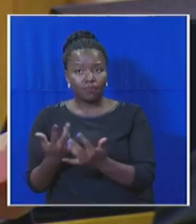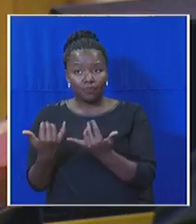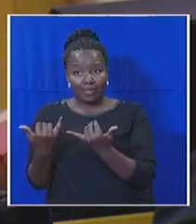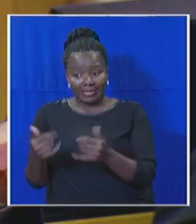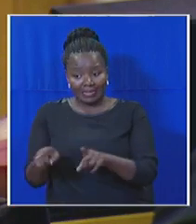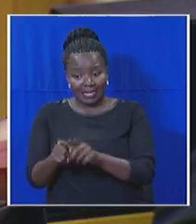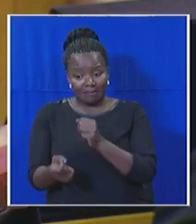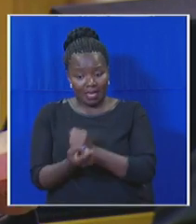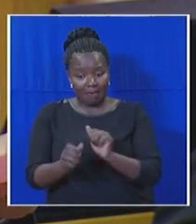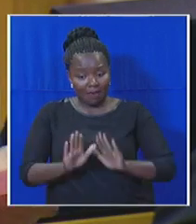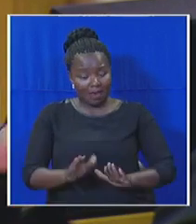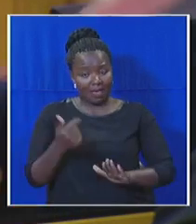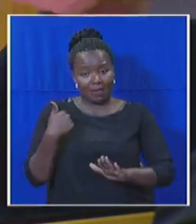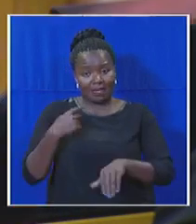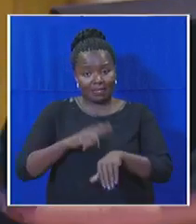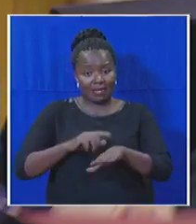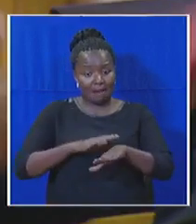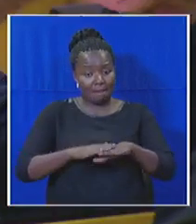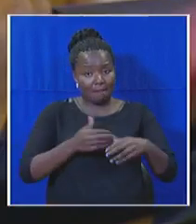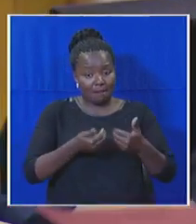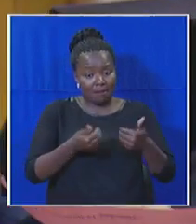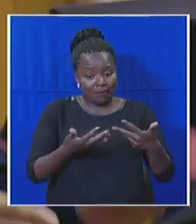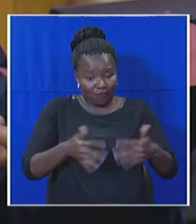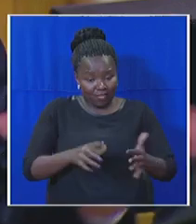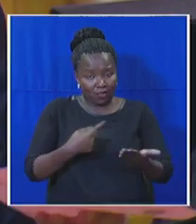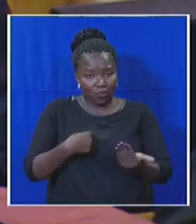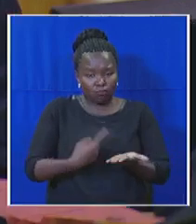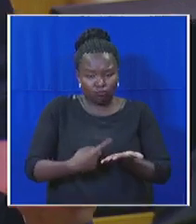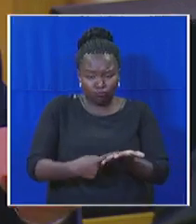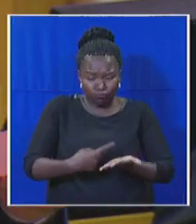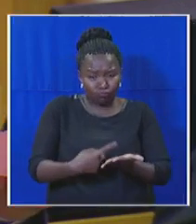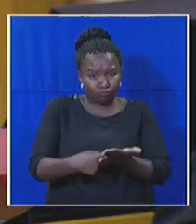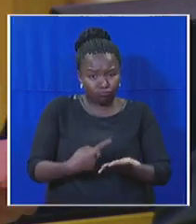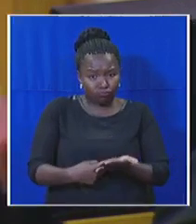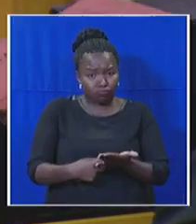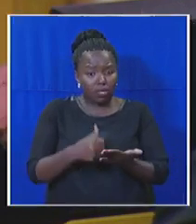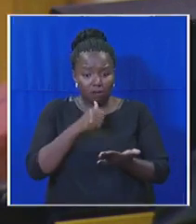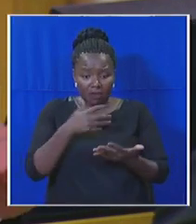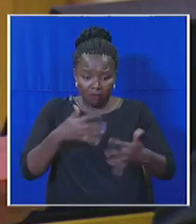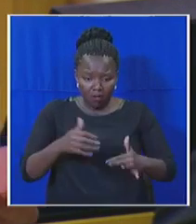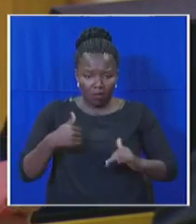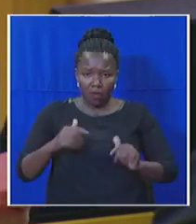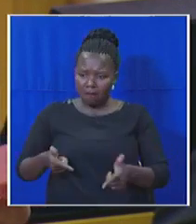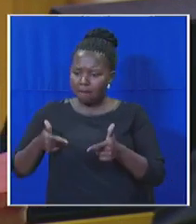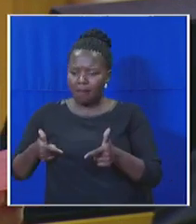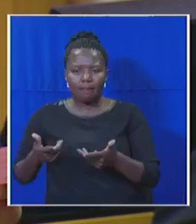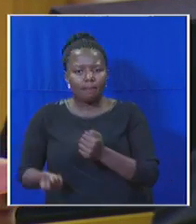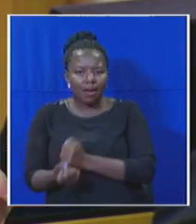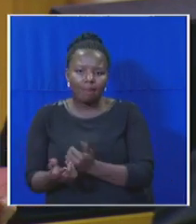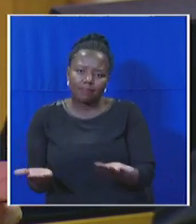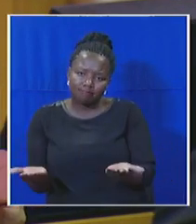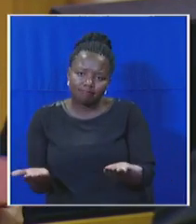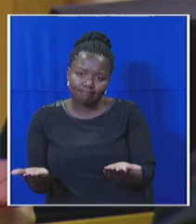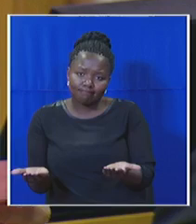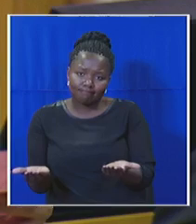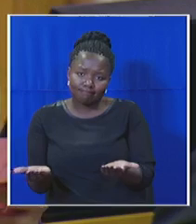South Africa, like you said, Mr. President, we discussed, we negotiated, when it failed, let's take up arms. And that is the reason why people take up arms. That's